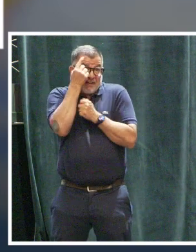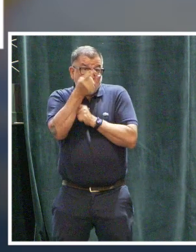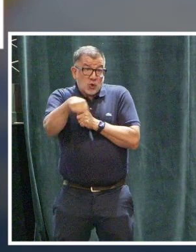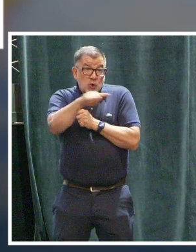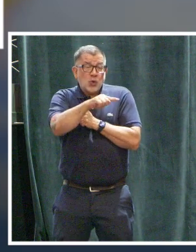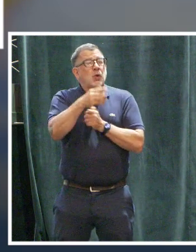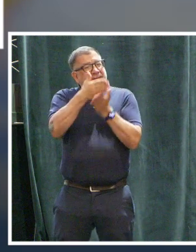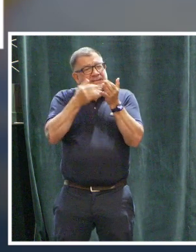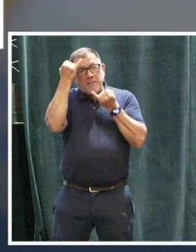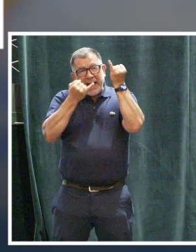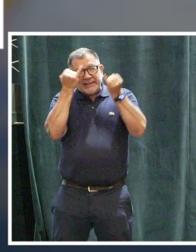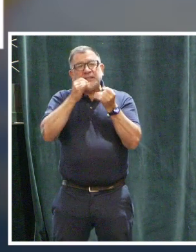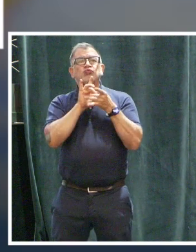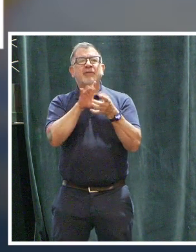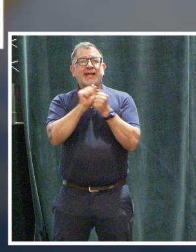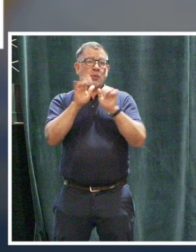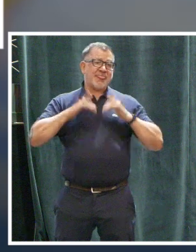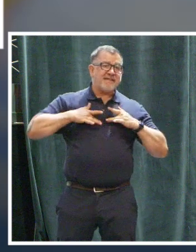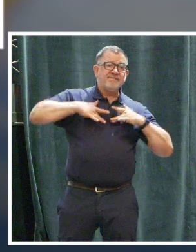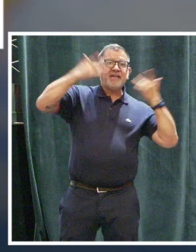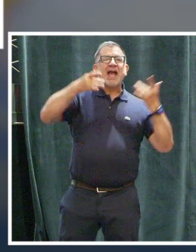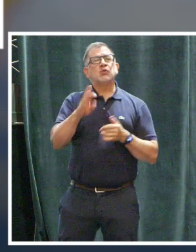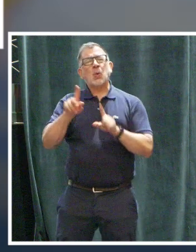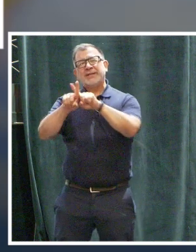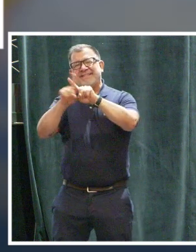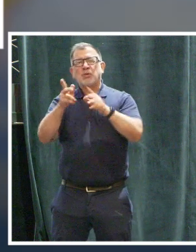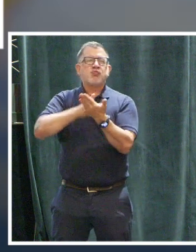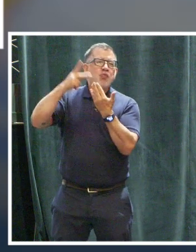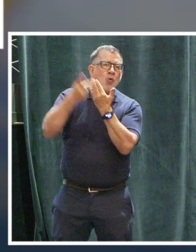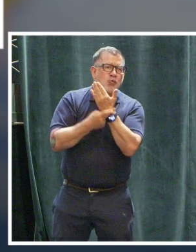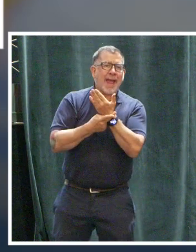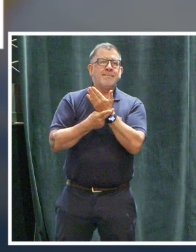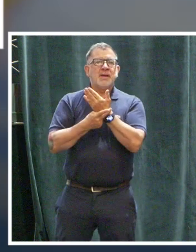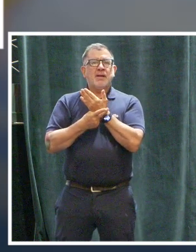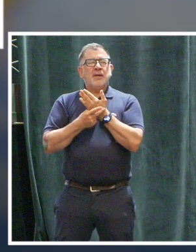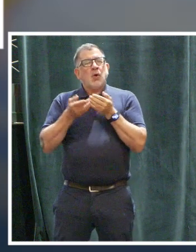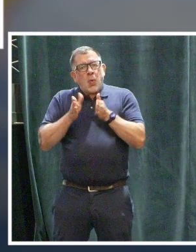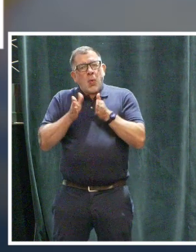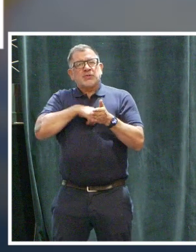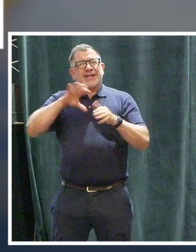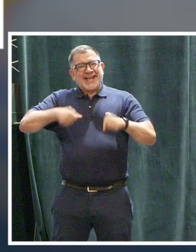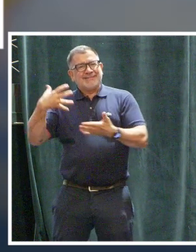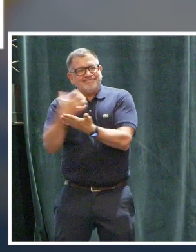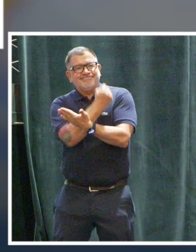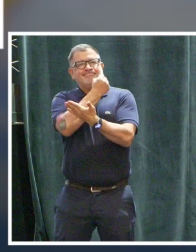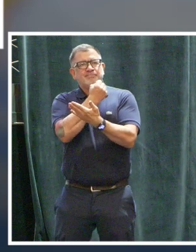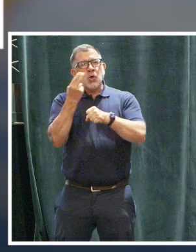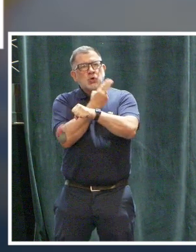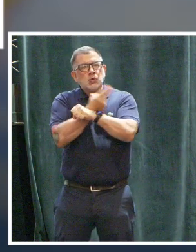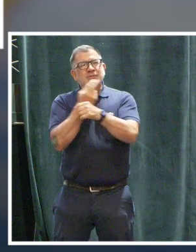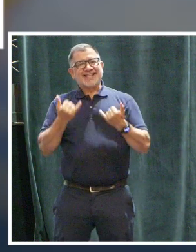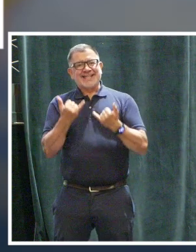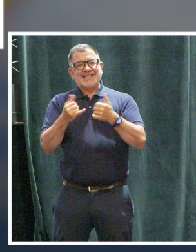with respect to events or programming or ways that we could utilize existing spaces to